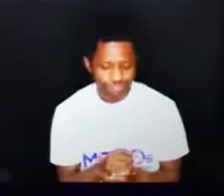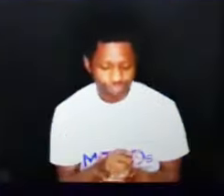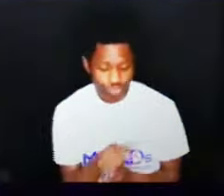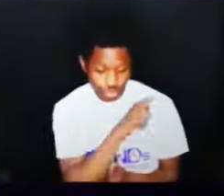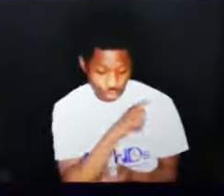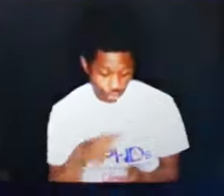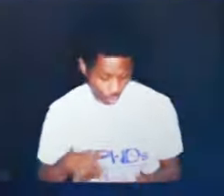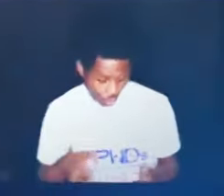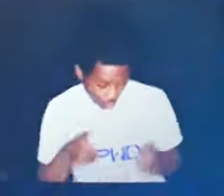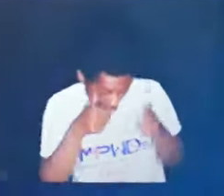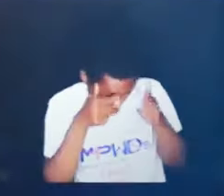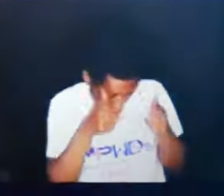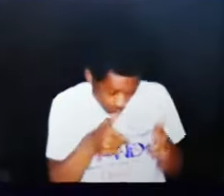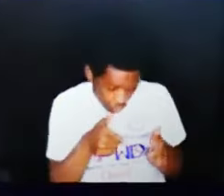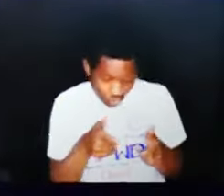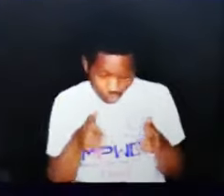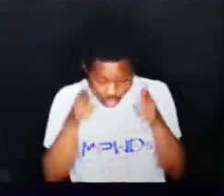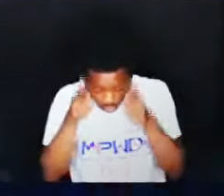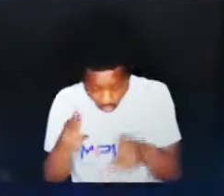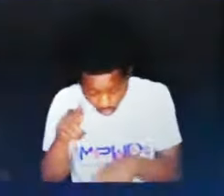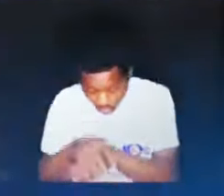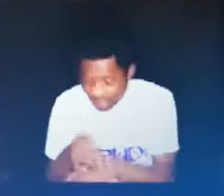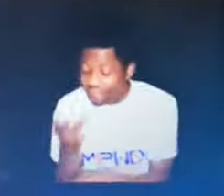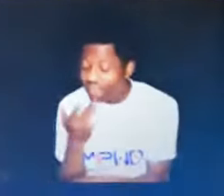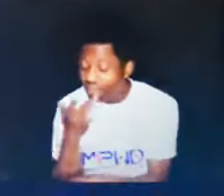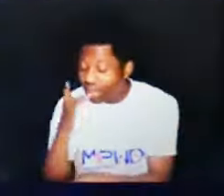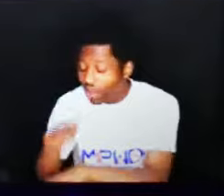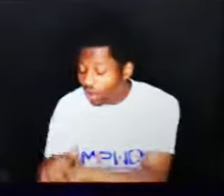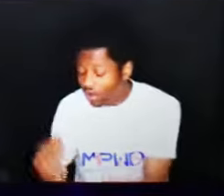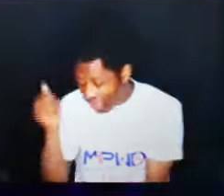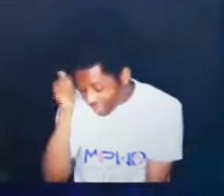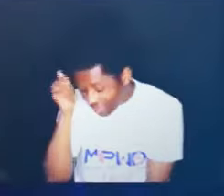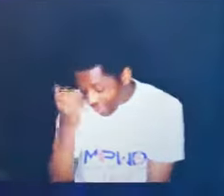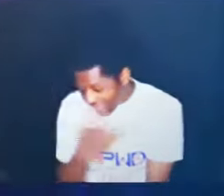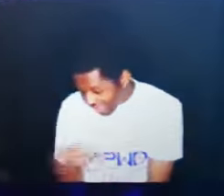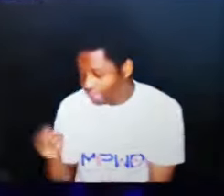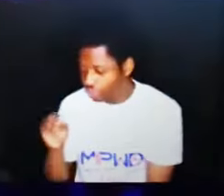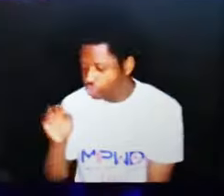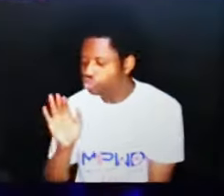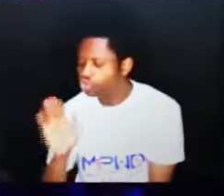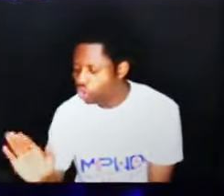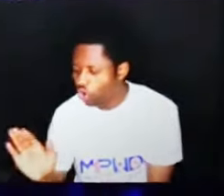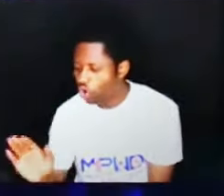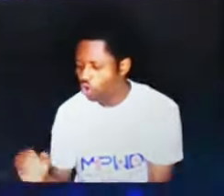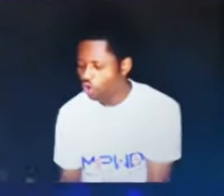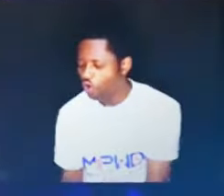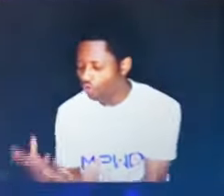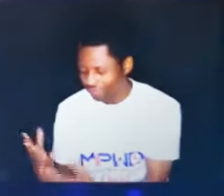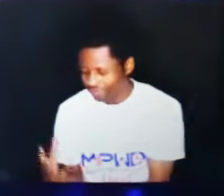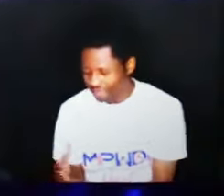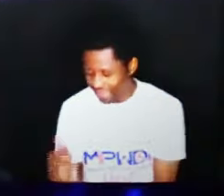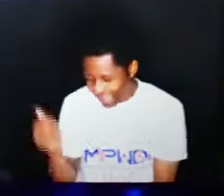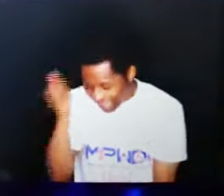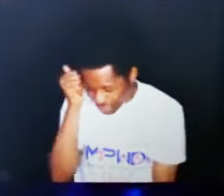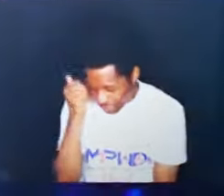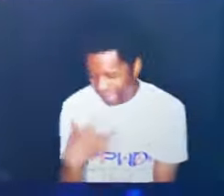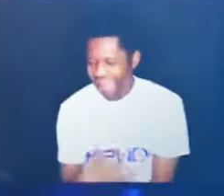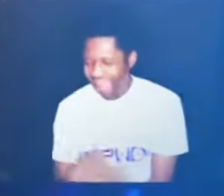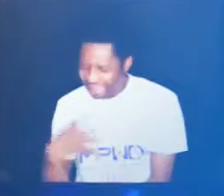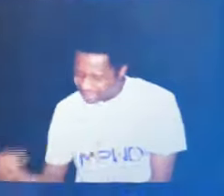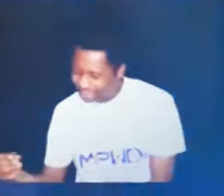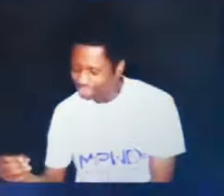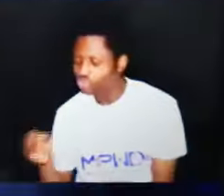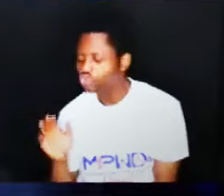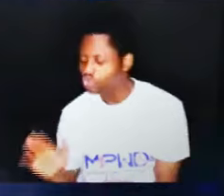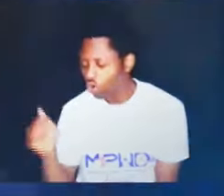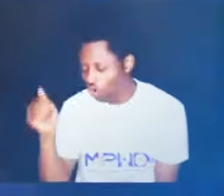with favor on Abel and his offering. Na Habel no so ade o se na